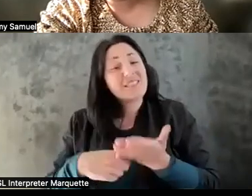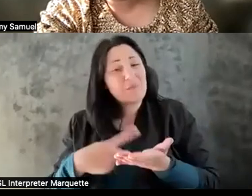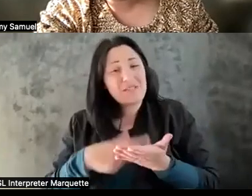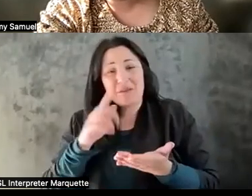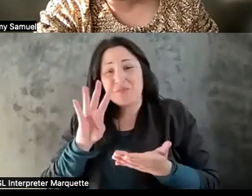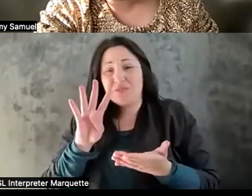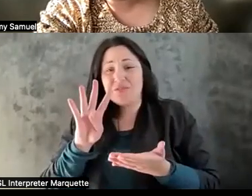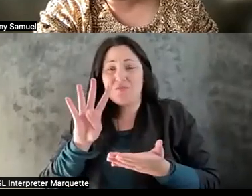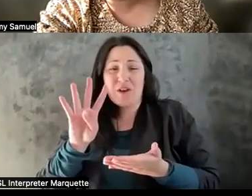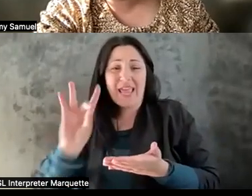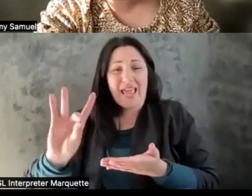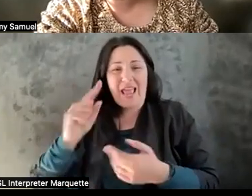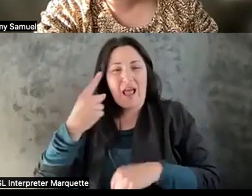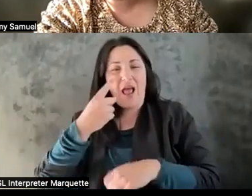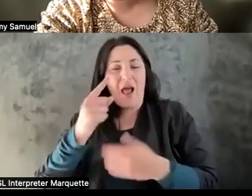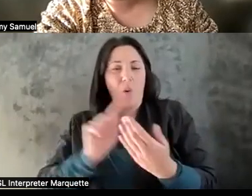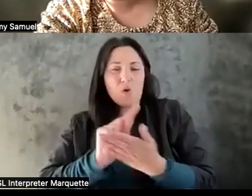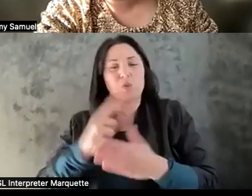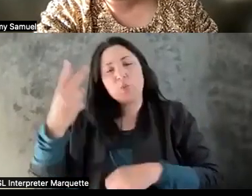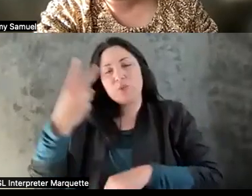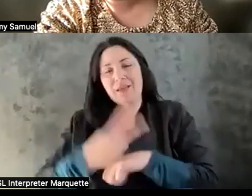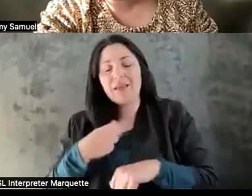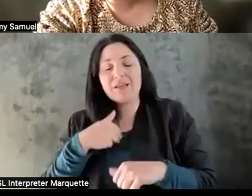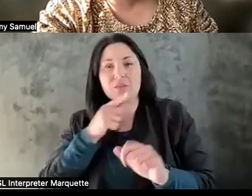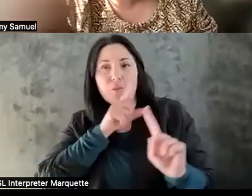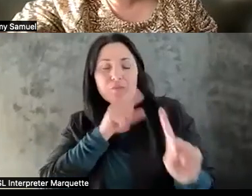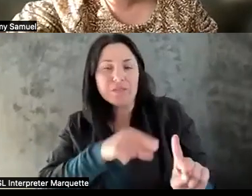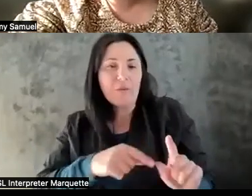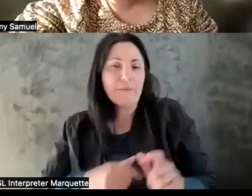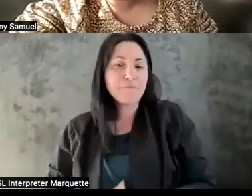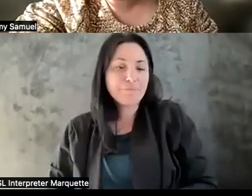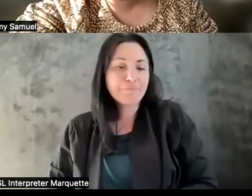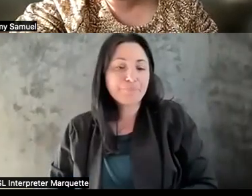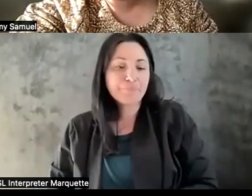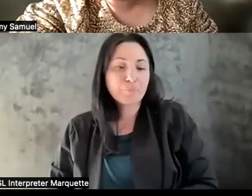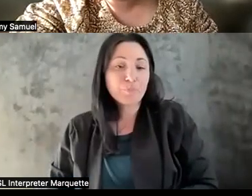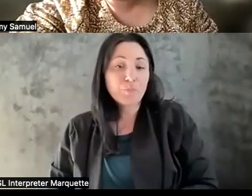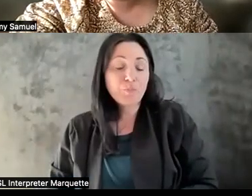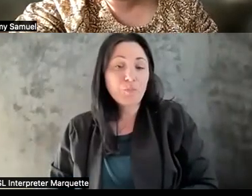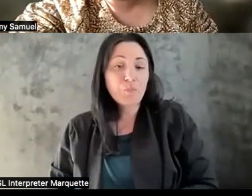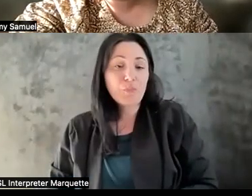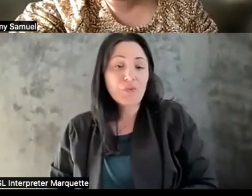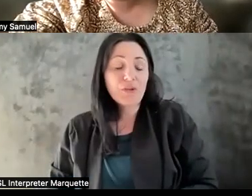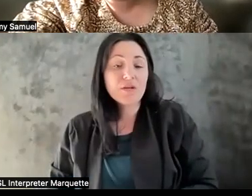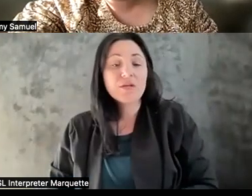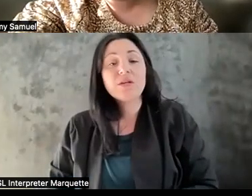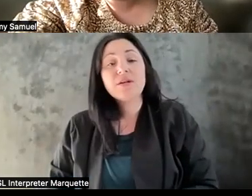hours within, then we should be able to reply to your email. If you have